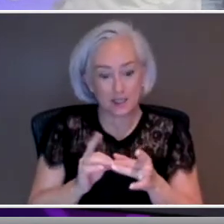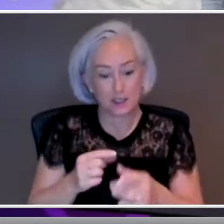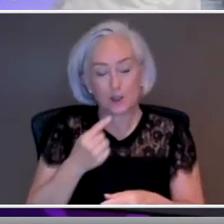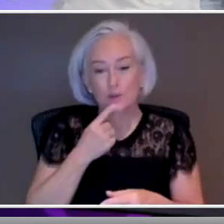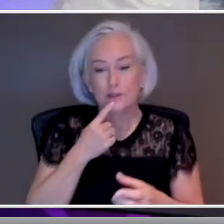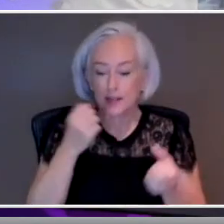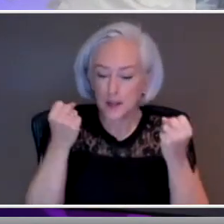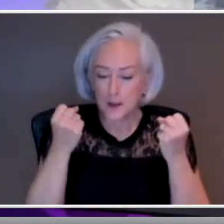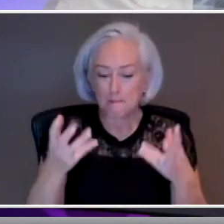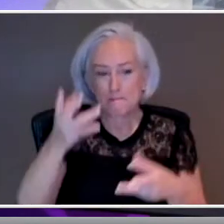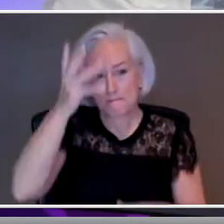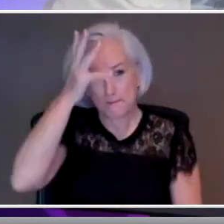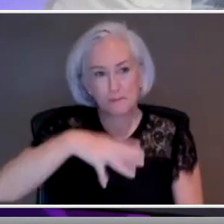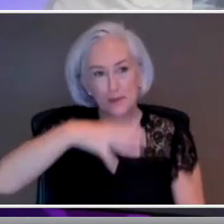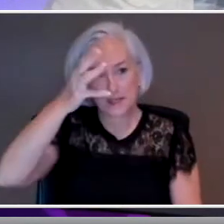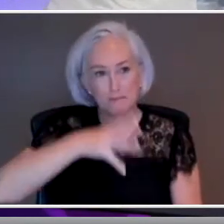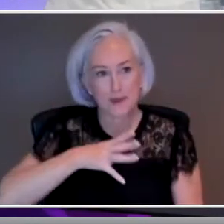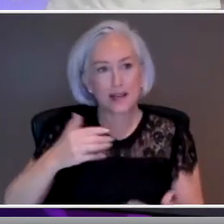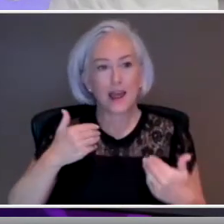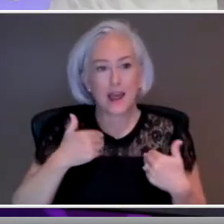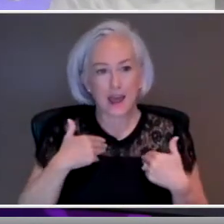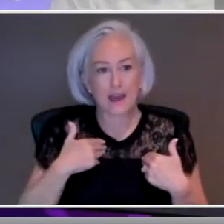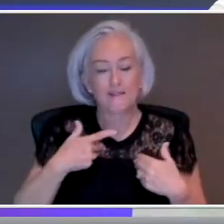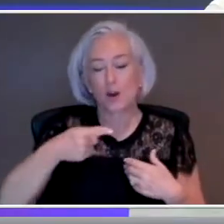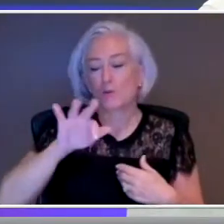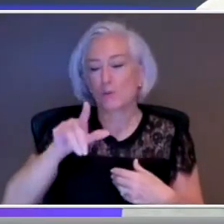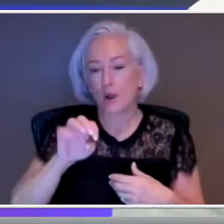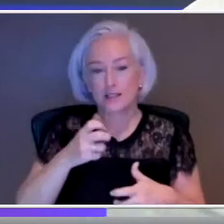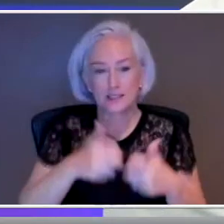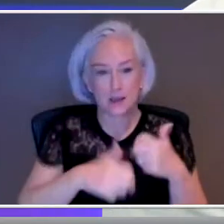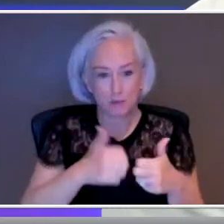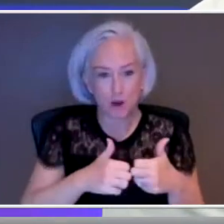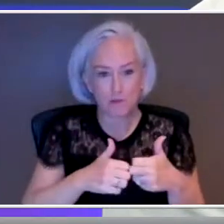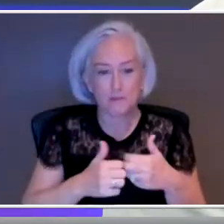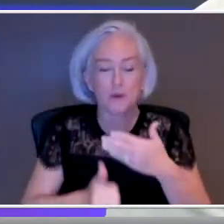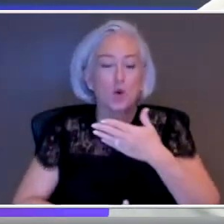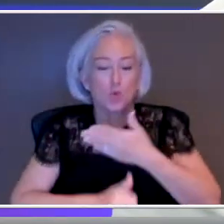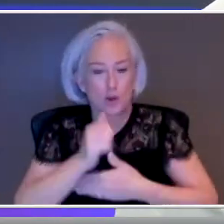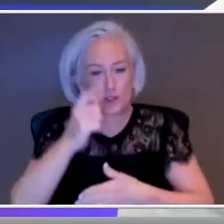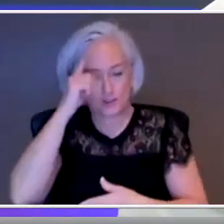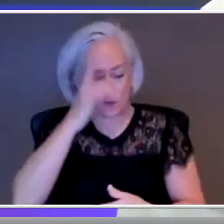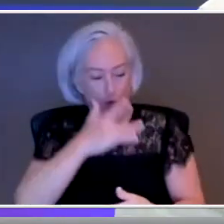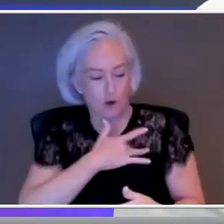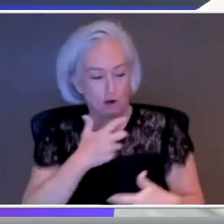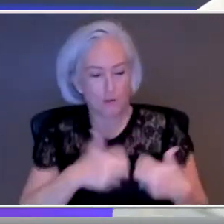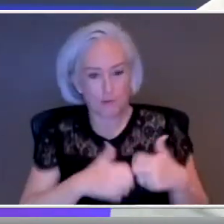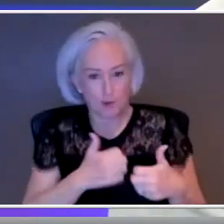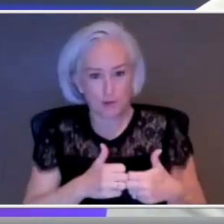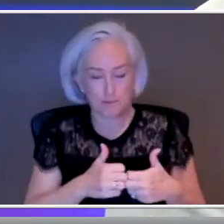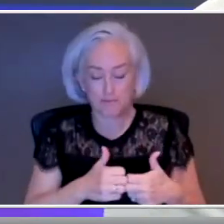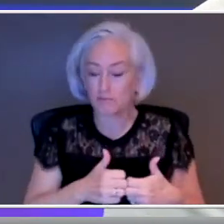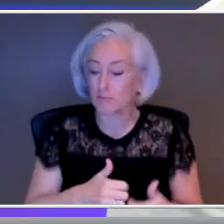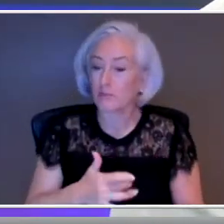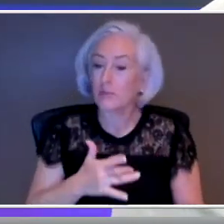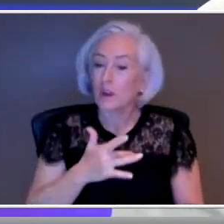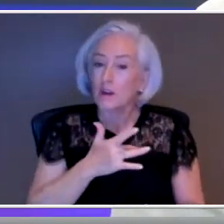also are at risk for heart problems. Well, so there's a higher prevalence of cardiovascular disease in patients with benign prostatic hyperplasia.